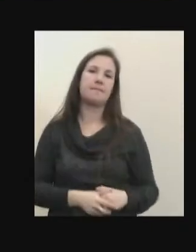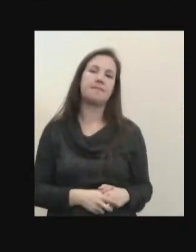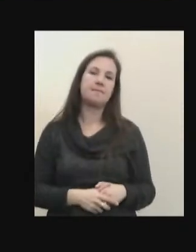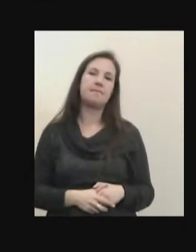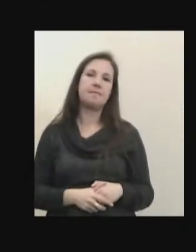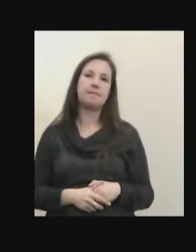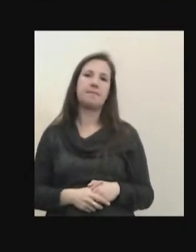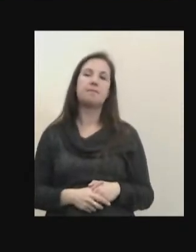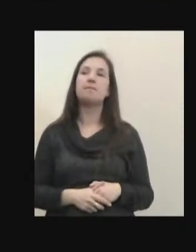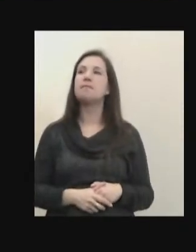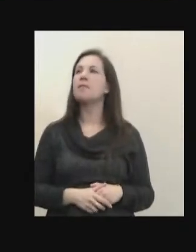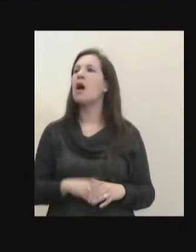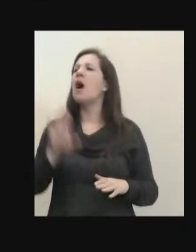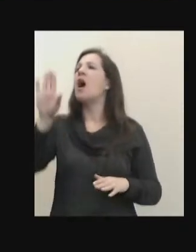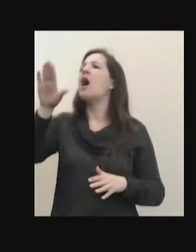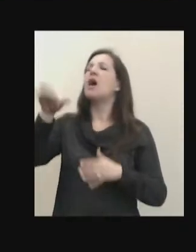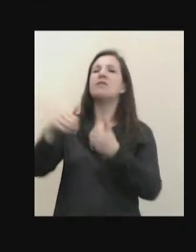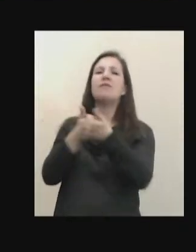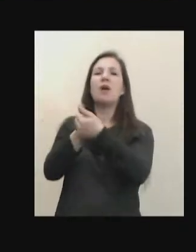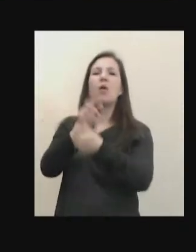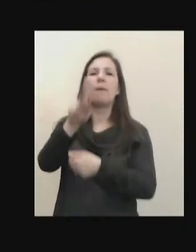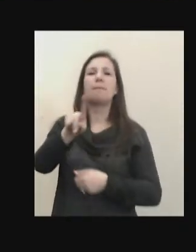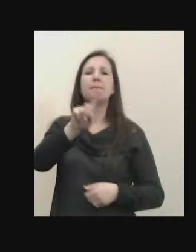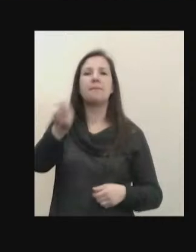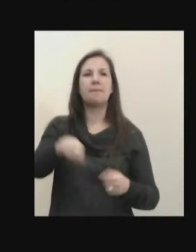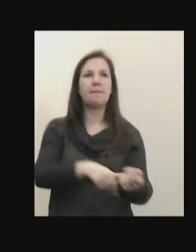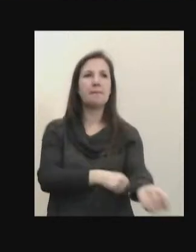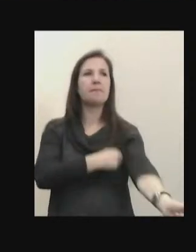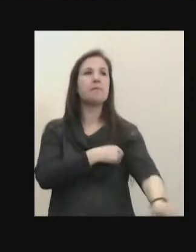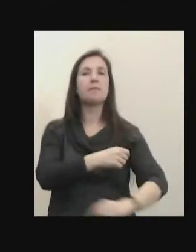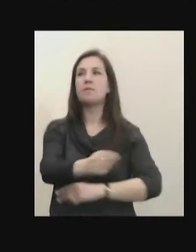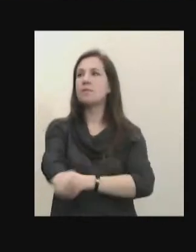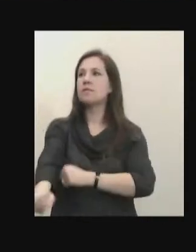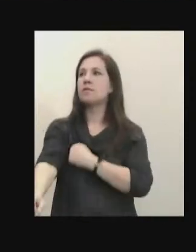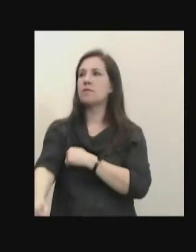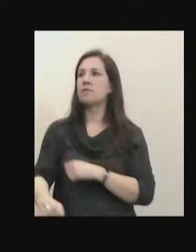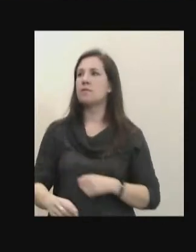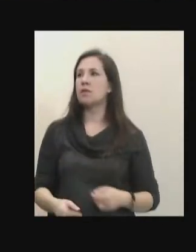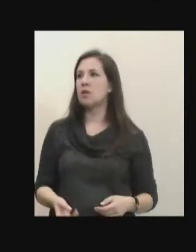Spectrum I'm sorry, I News. could follow up. You had two questions, and I think I answered them both. So Spectrum News now.